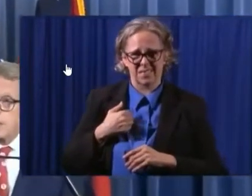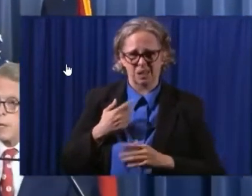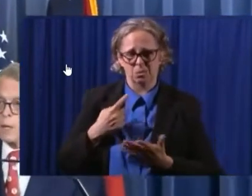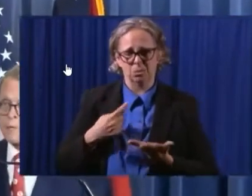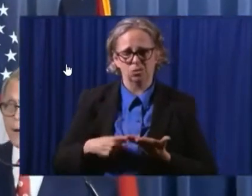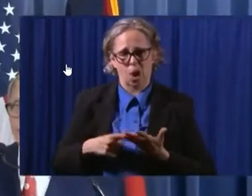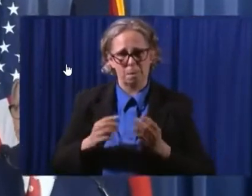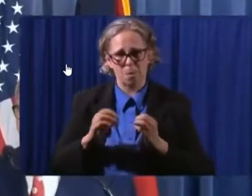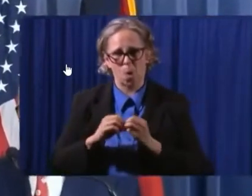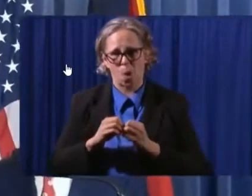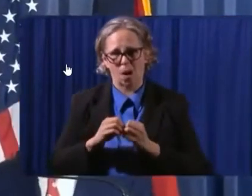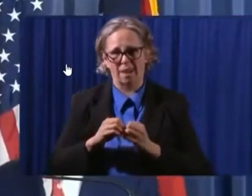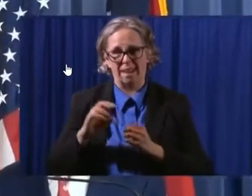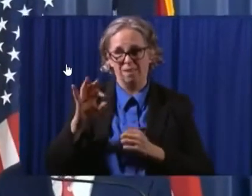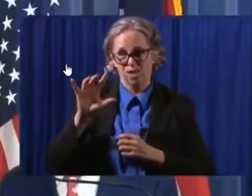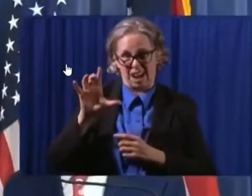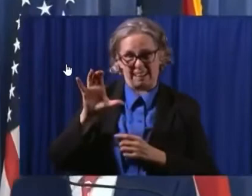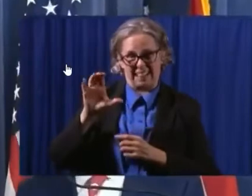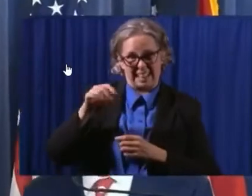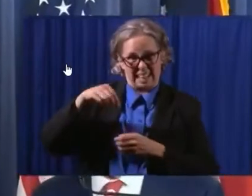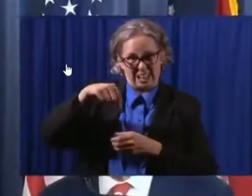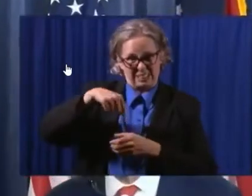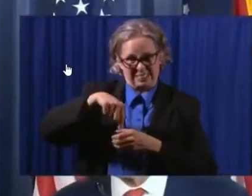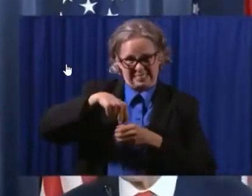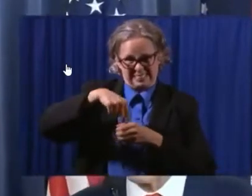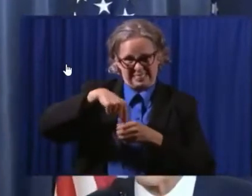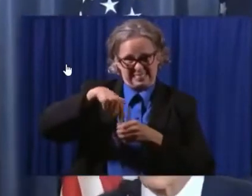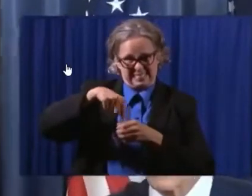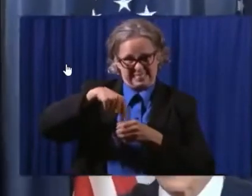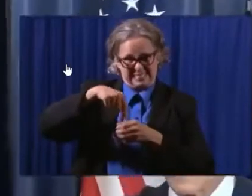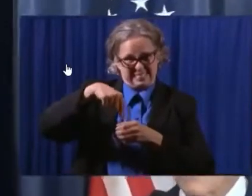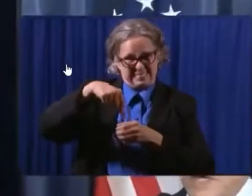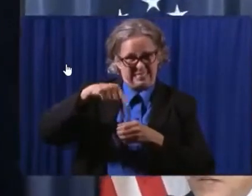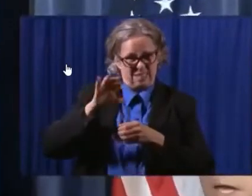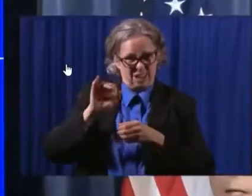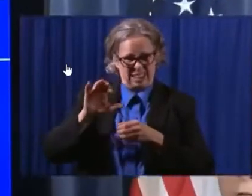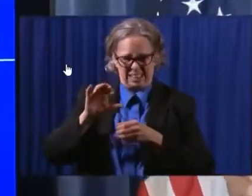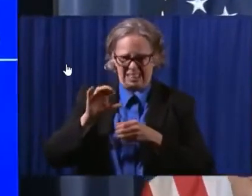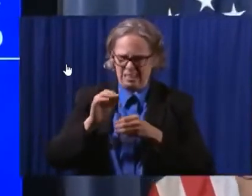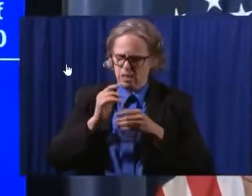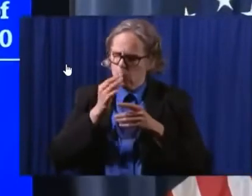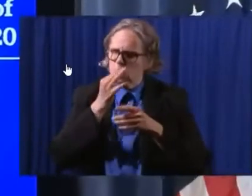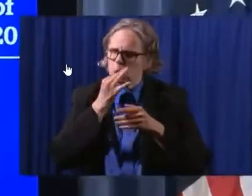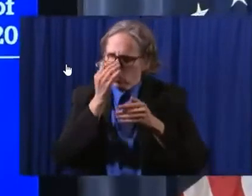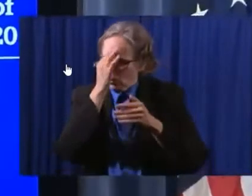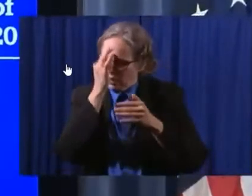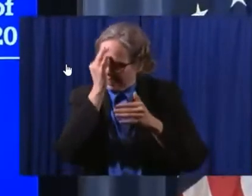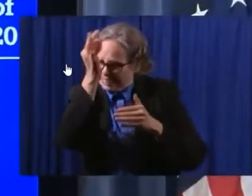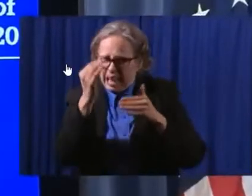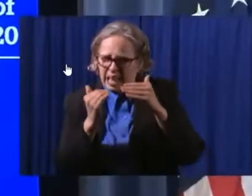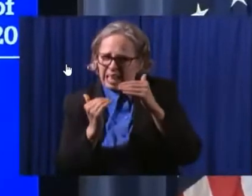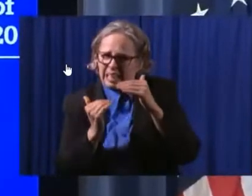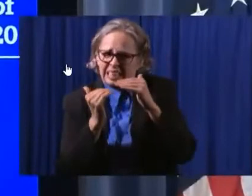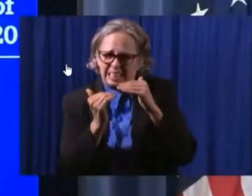County. Franklin County is now on the watch list. Franklin County is on the watch